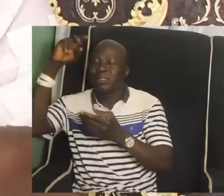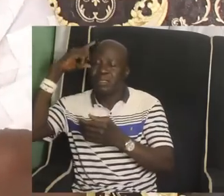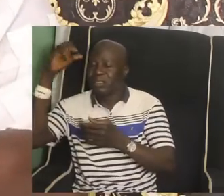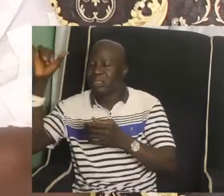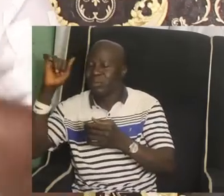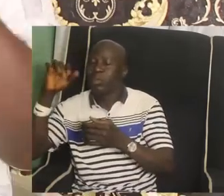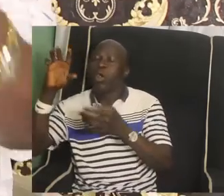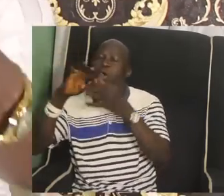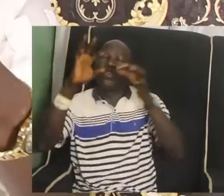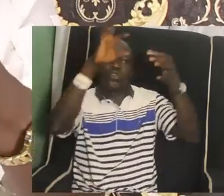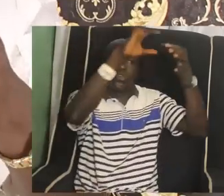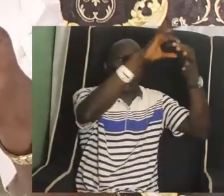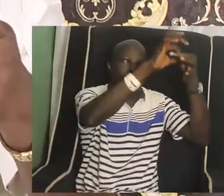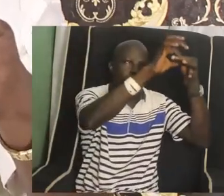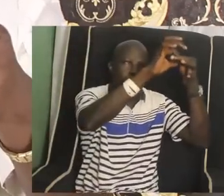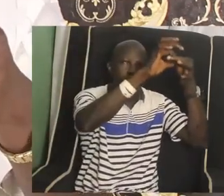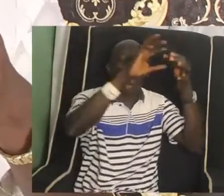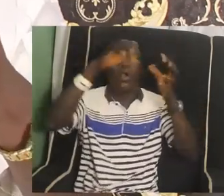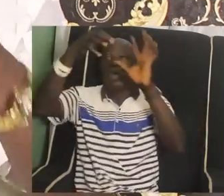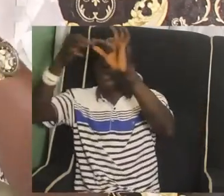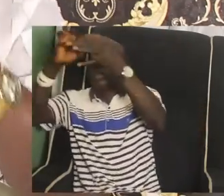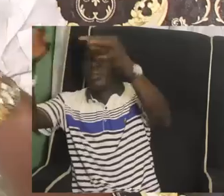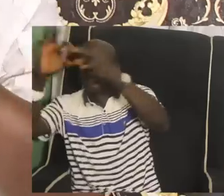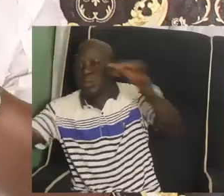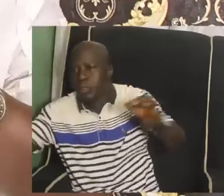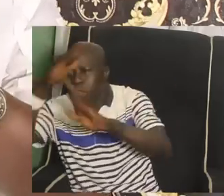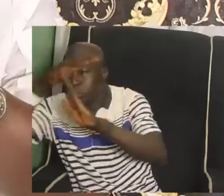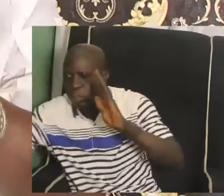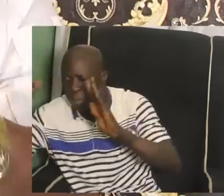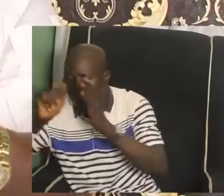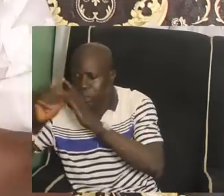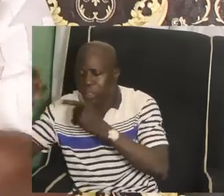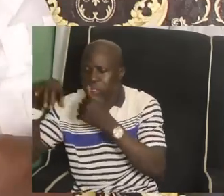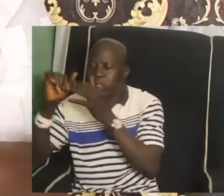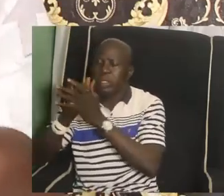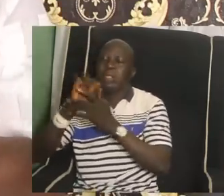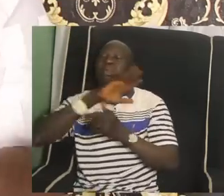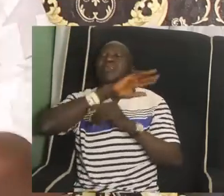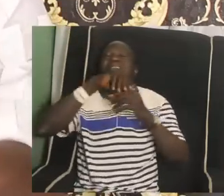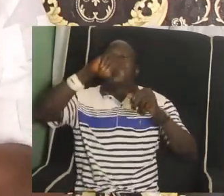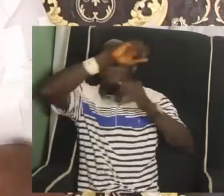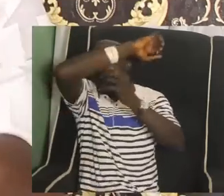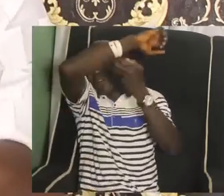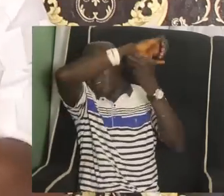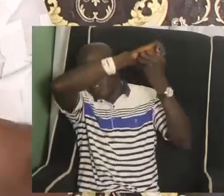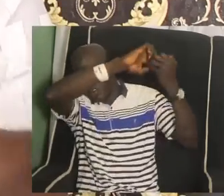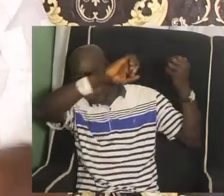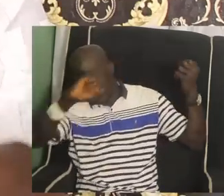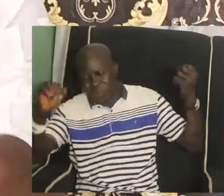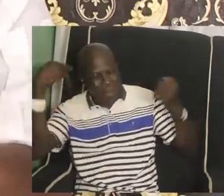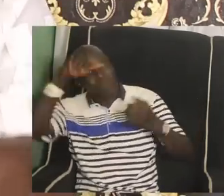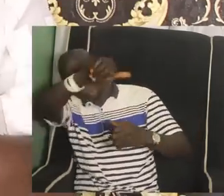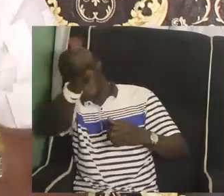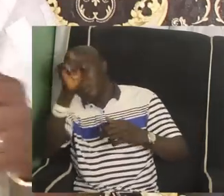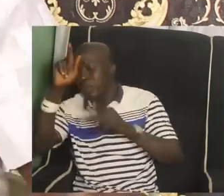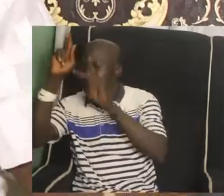either they connect or they disconnect. Boya won so ko abi won ja. Ton ba ti disconnect. Why it has been disconnected? Yen pe won disconnect e pelu